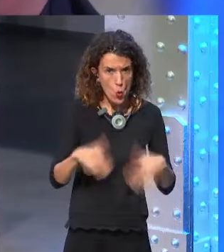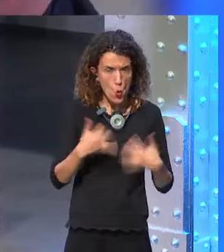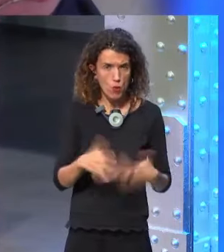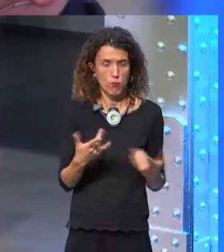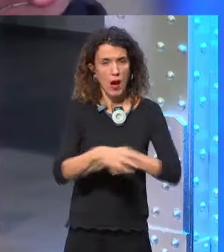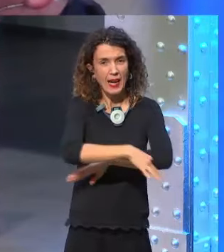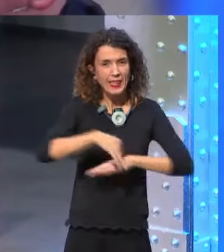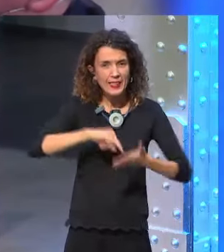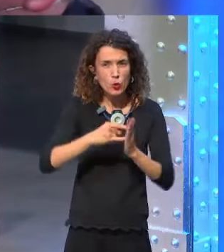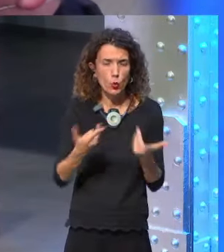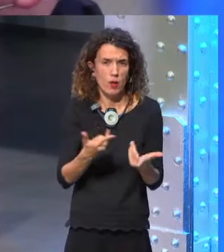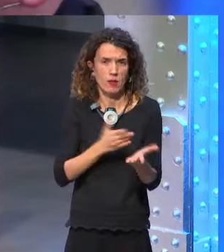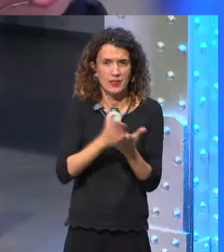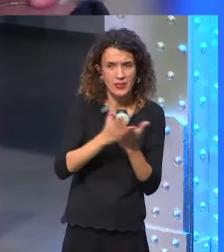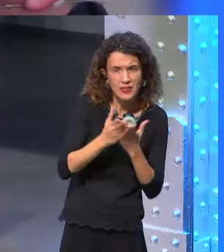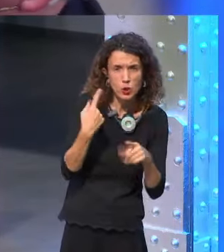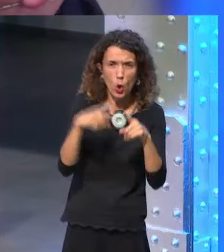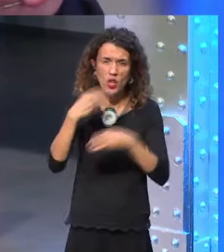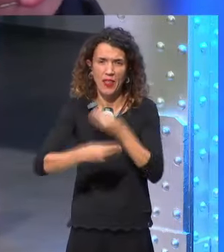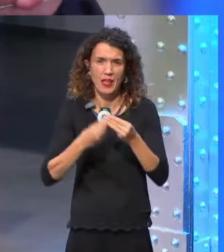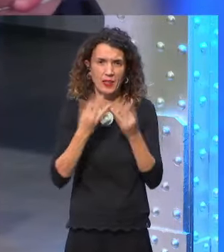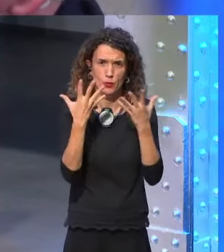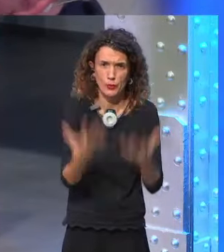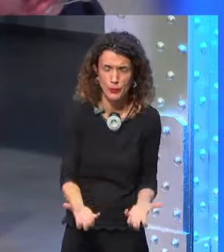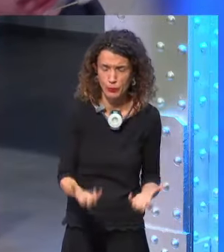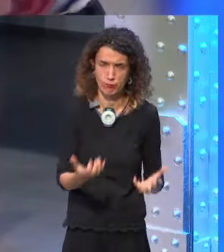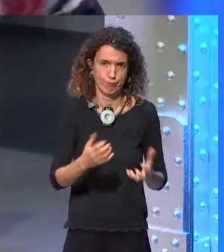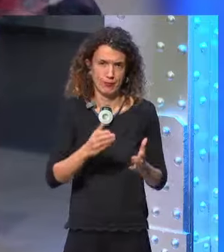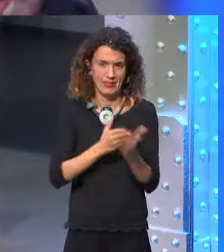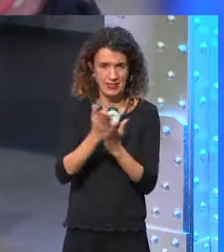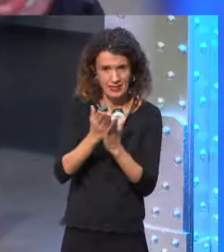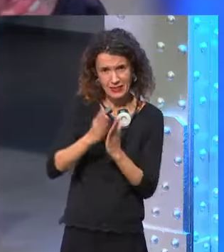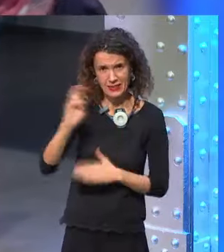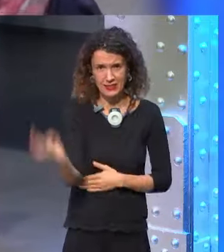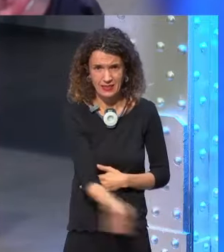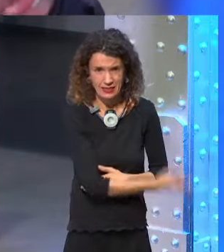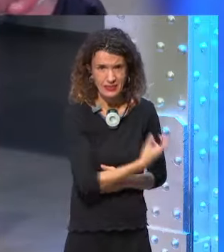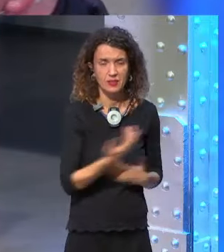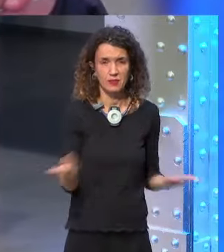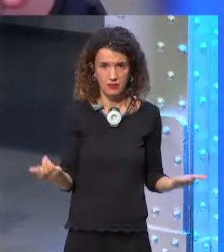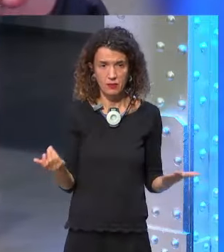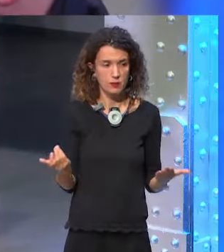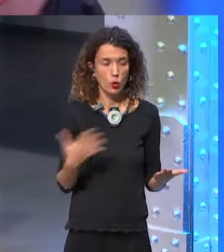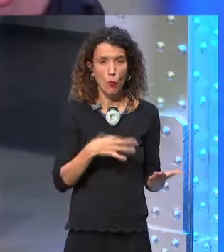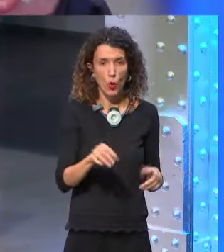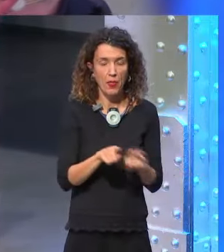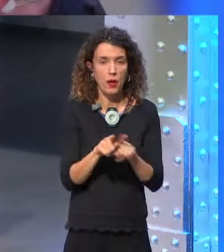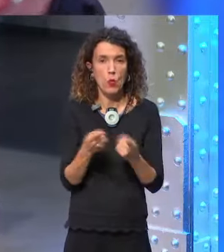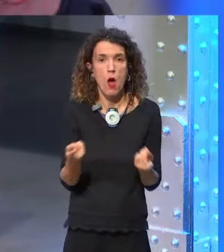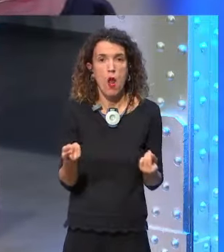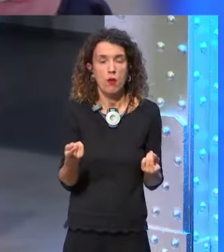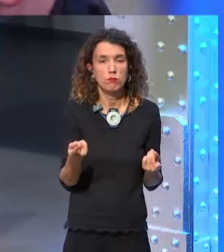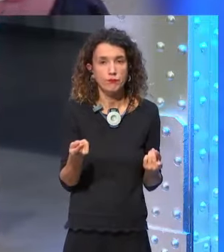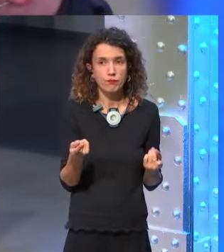widely in architecture, also in offices, etc. So you can script geometries that are very complicated